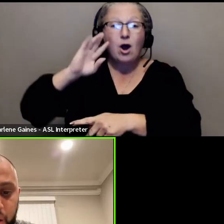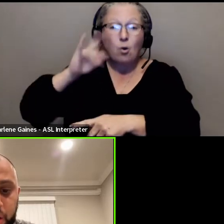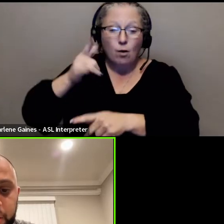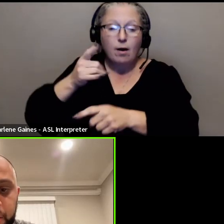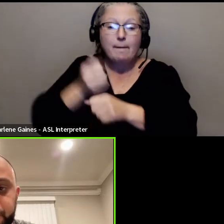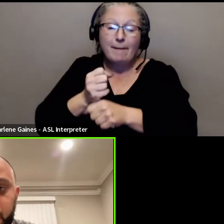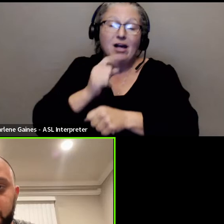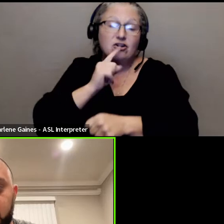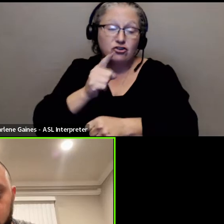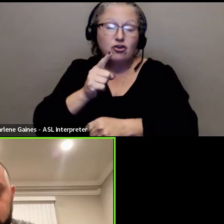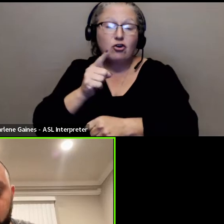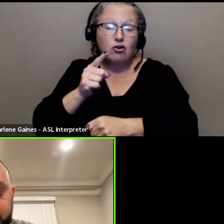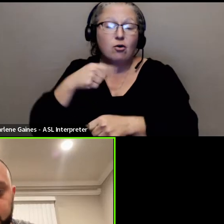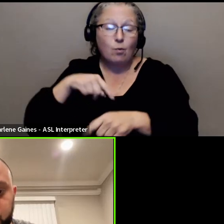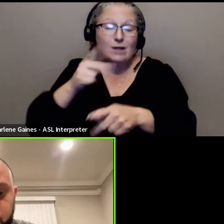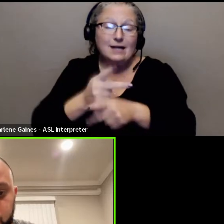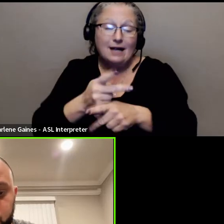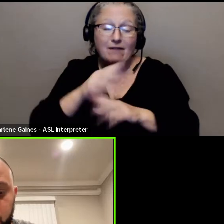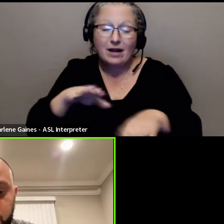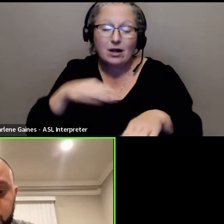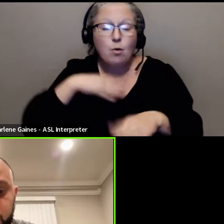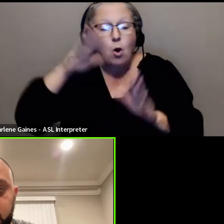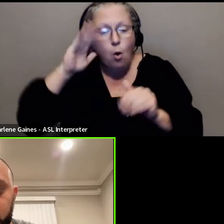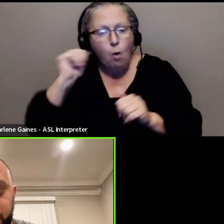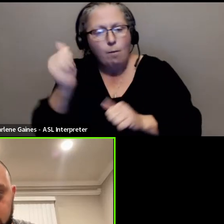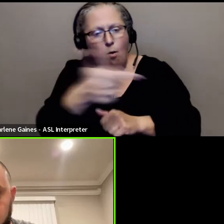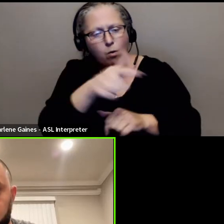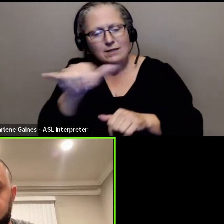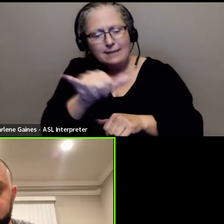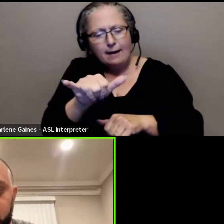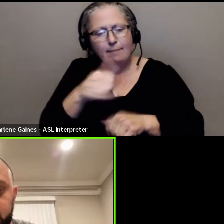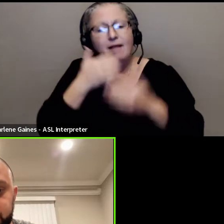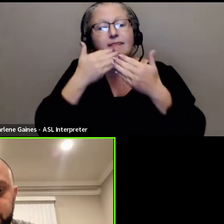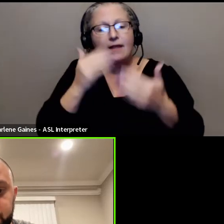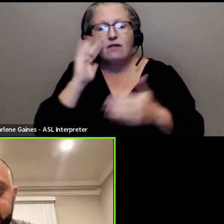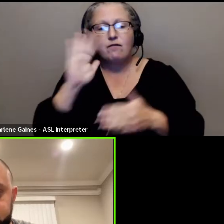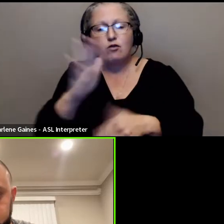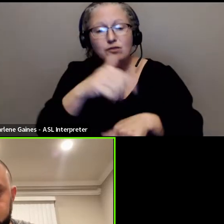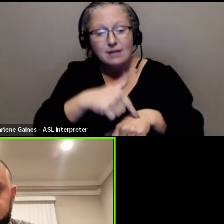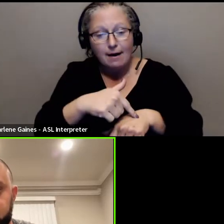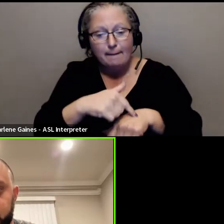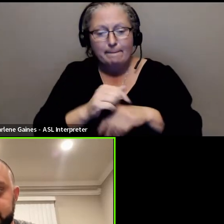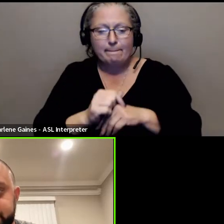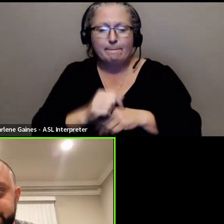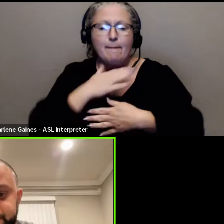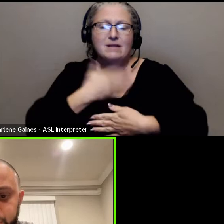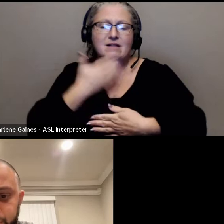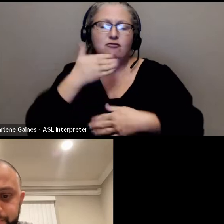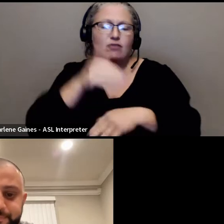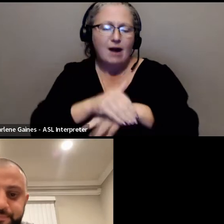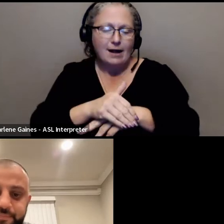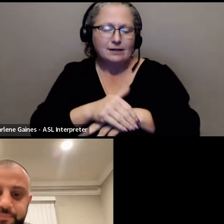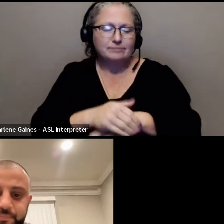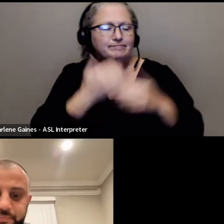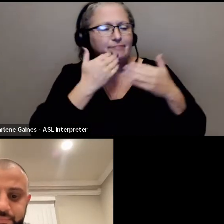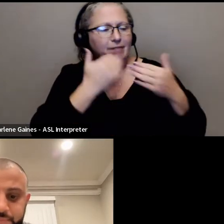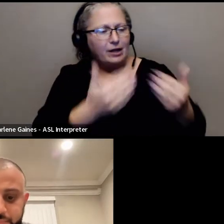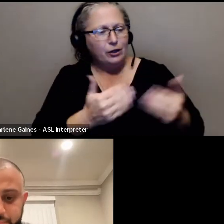sure they are. And I only hope that you do as well. I thank you all for your time. Please have a good night. Thank